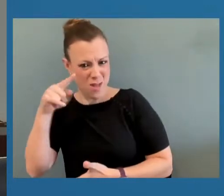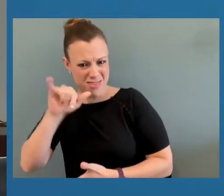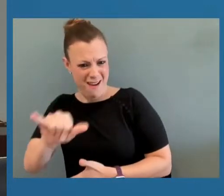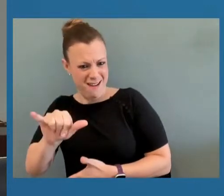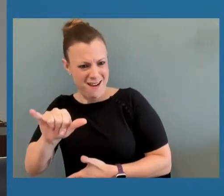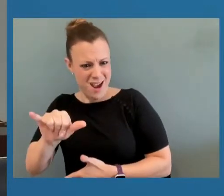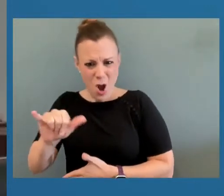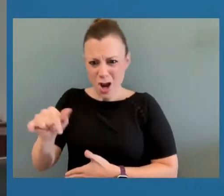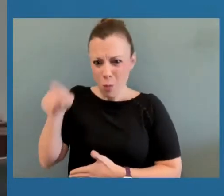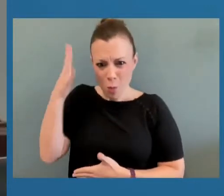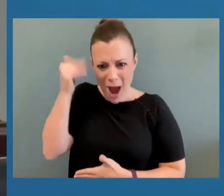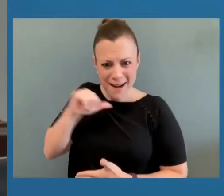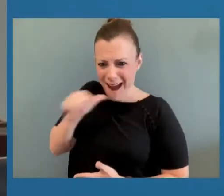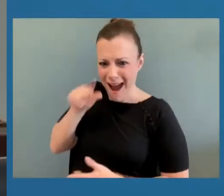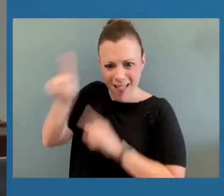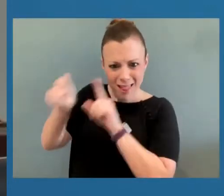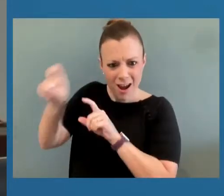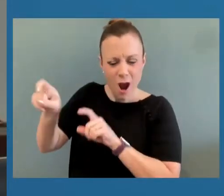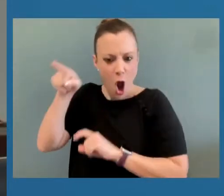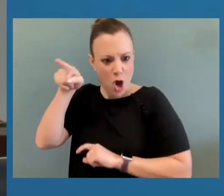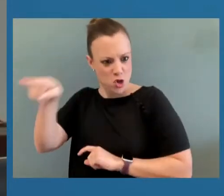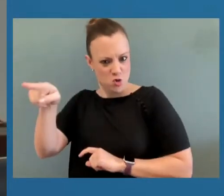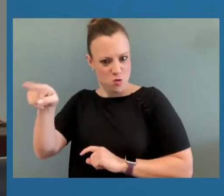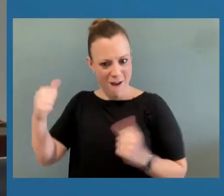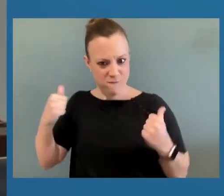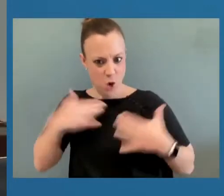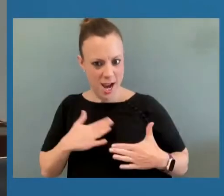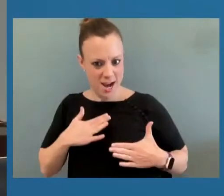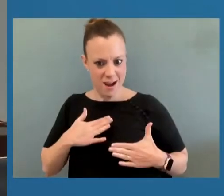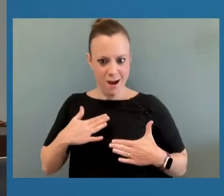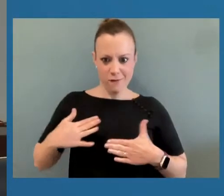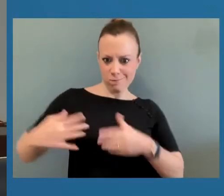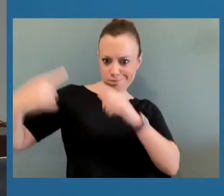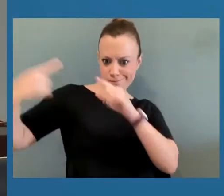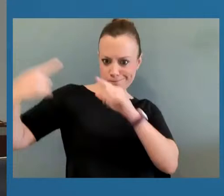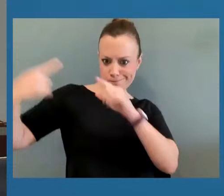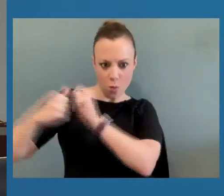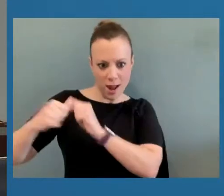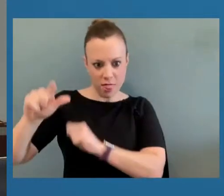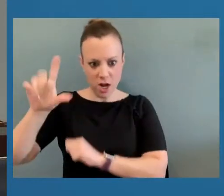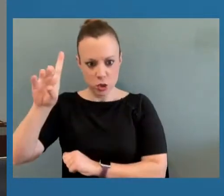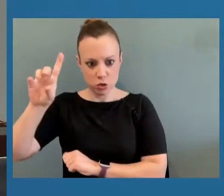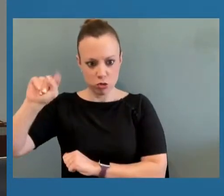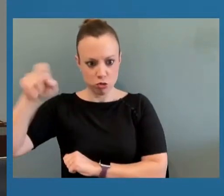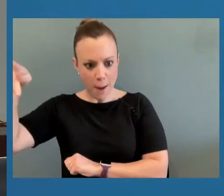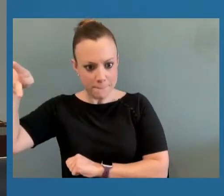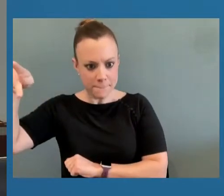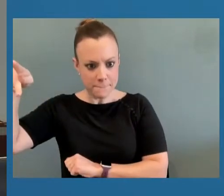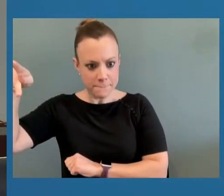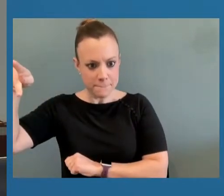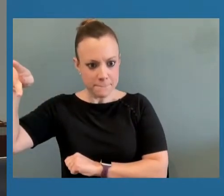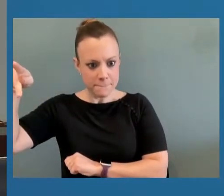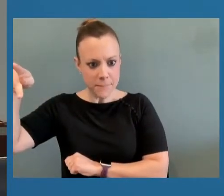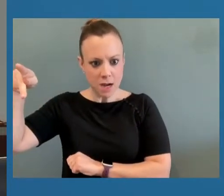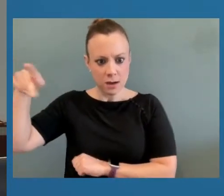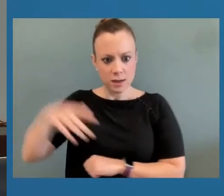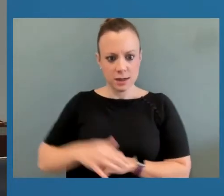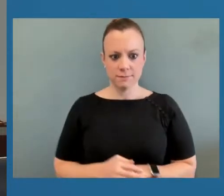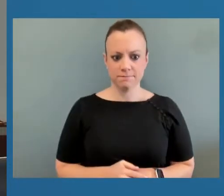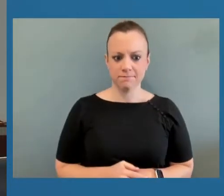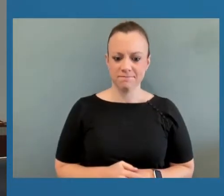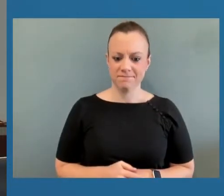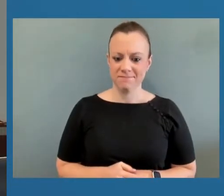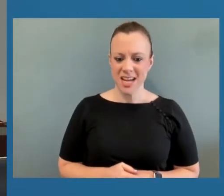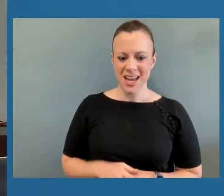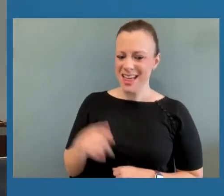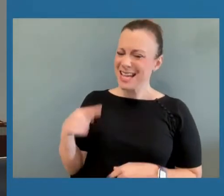afraid of going toe-to-toe with him? Actually, to the contrary, the exact opposite is true. I made very